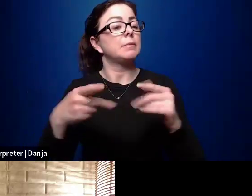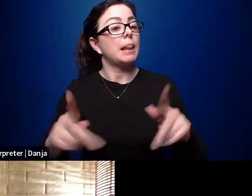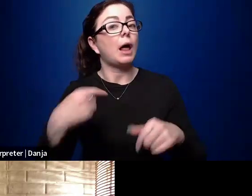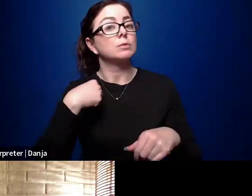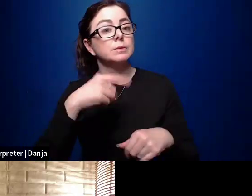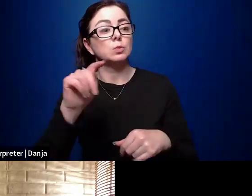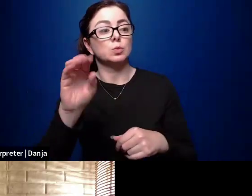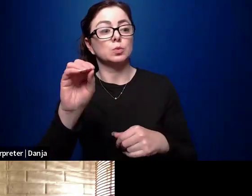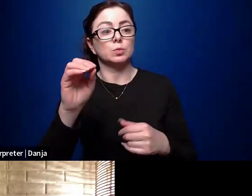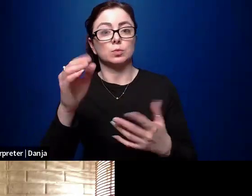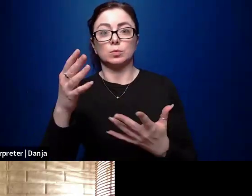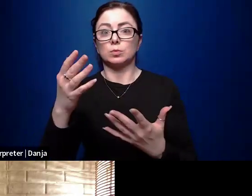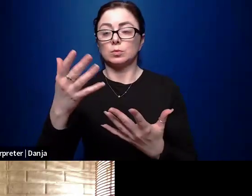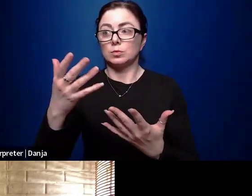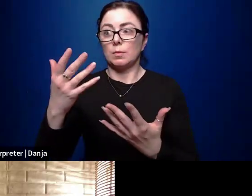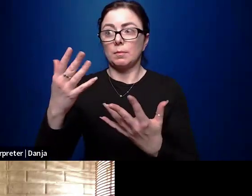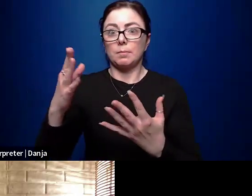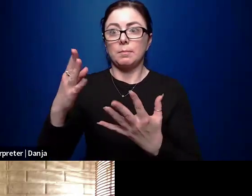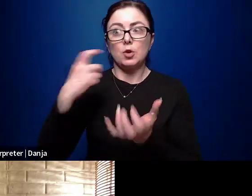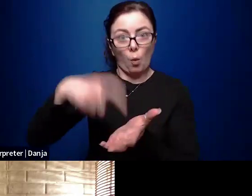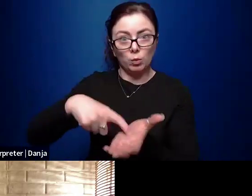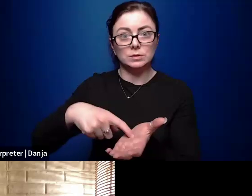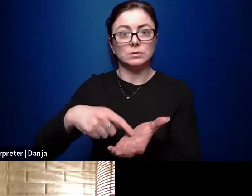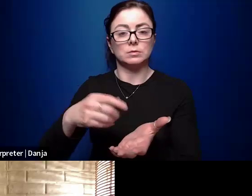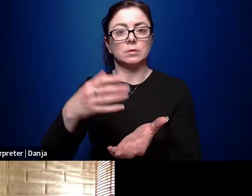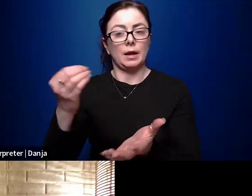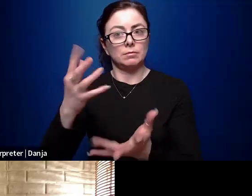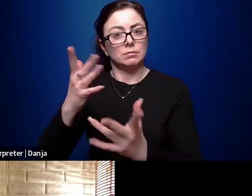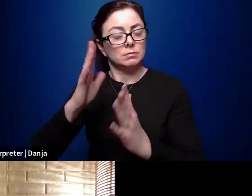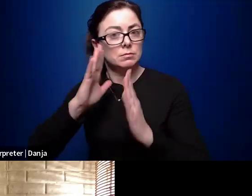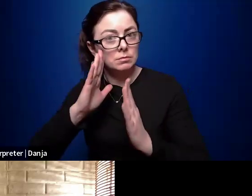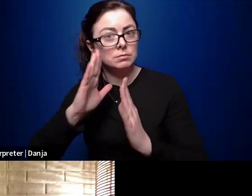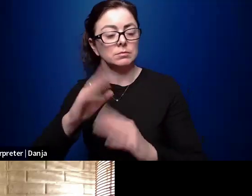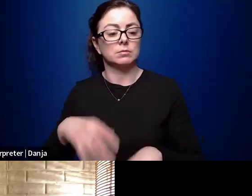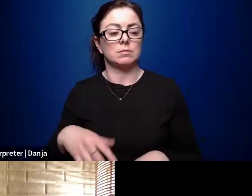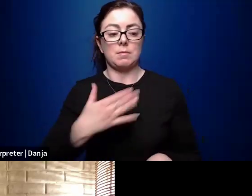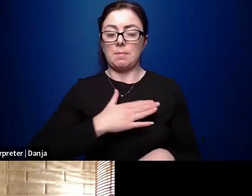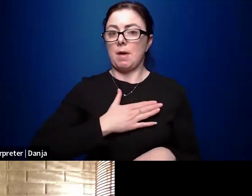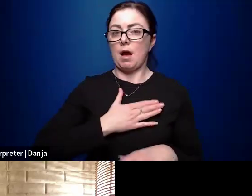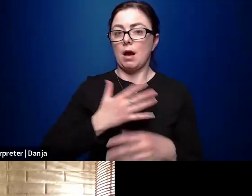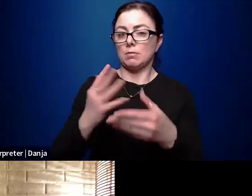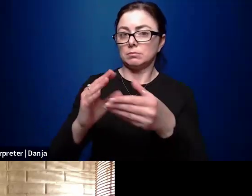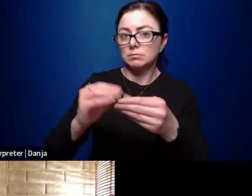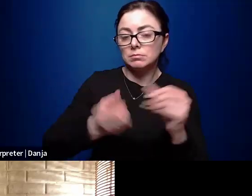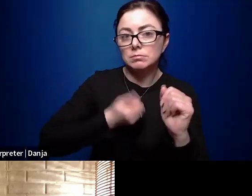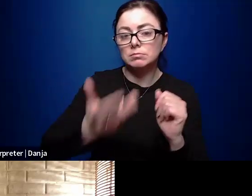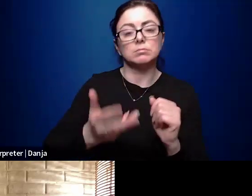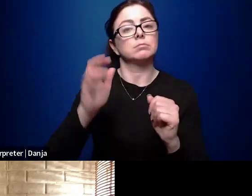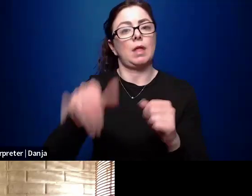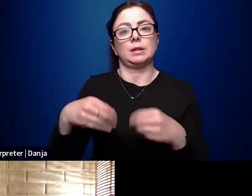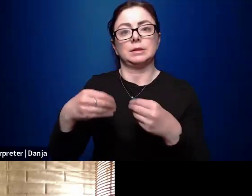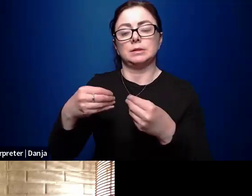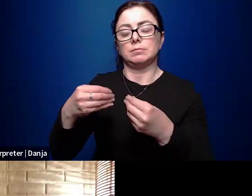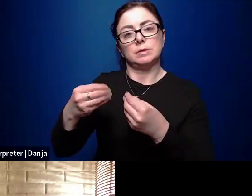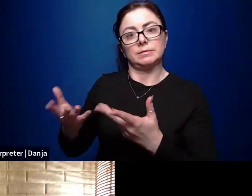heard. My voice creates the foundation for her to use her voice, for her to be